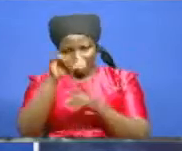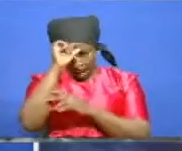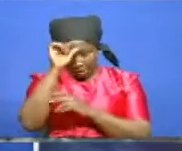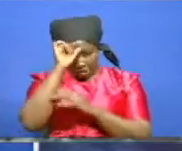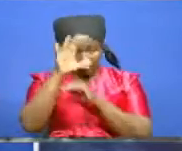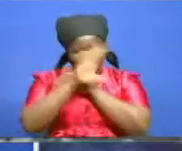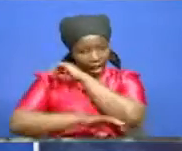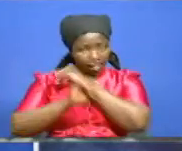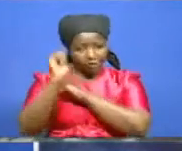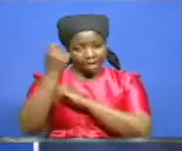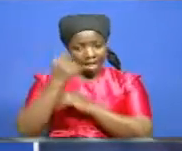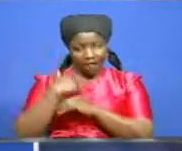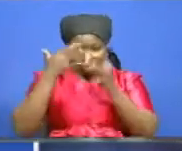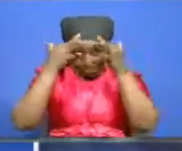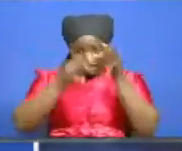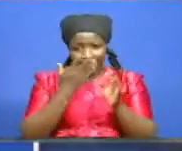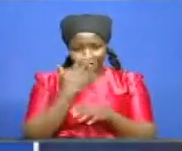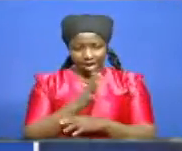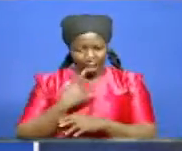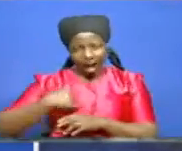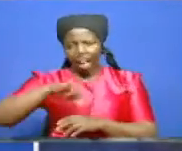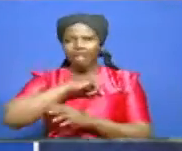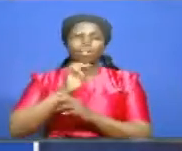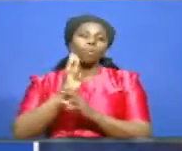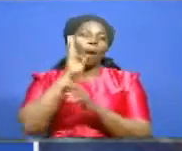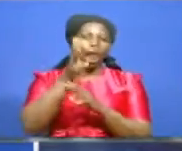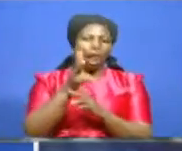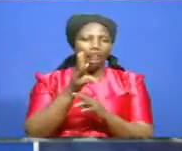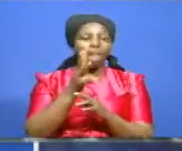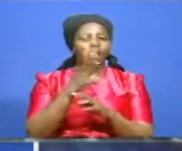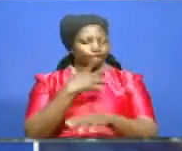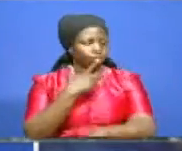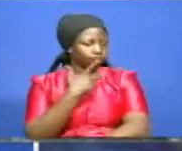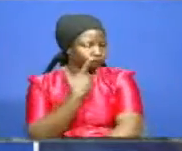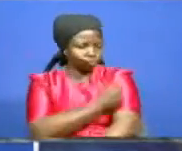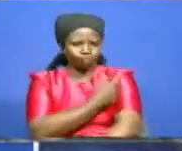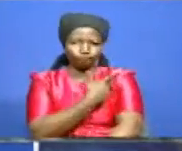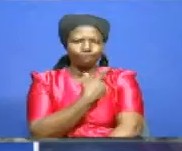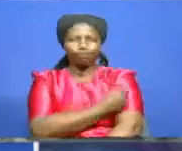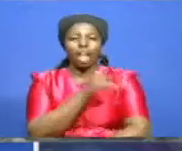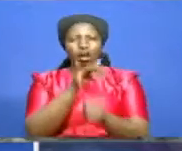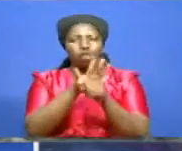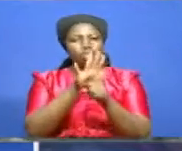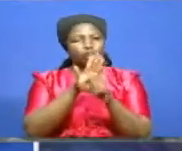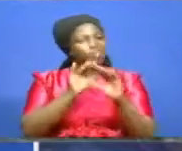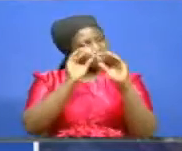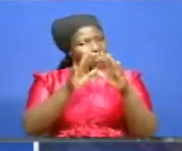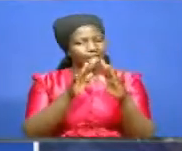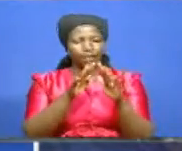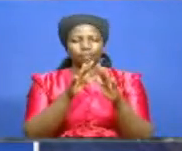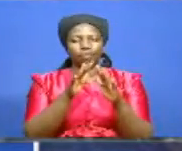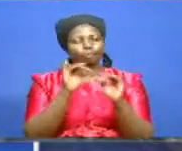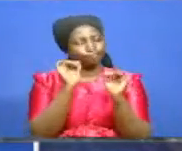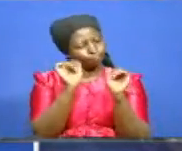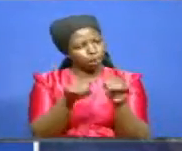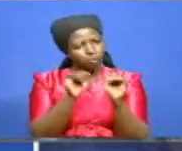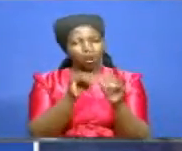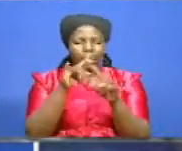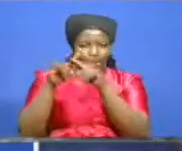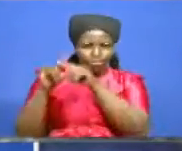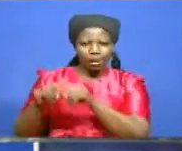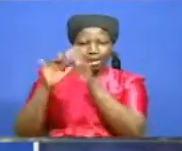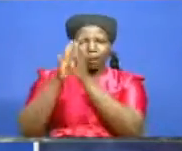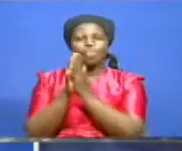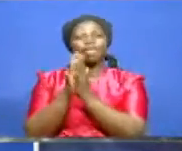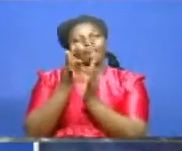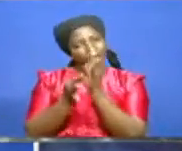of the Republic of Kenya has decided that we shall vaccinate as many of those that is possible, depending on the availability of the